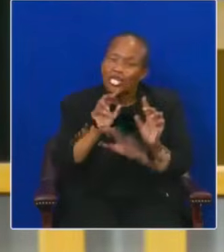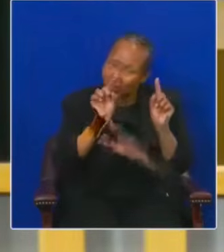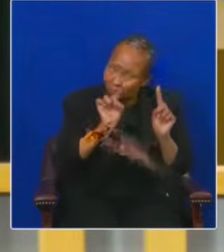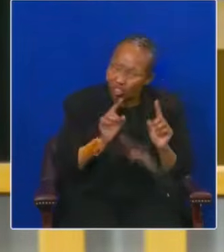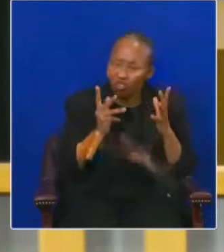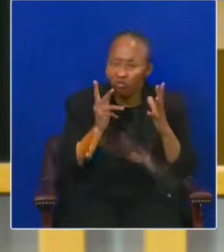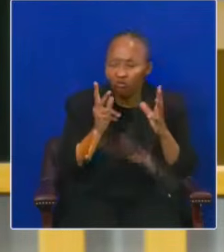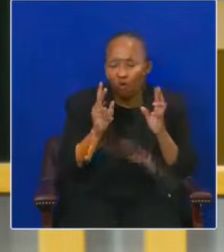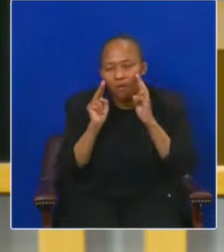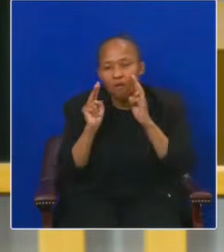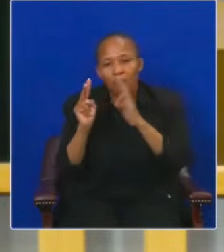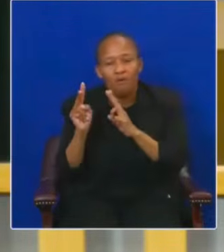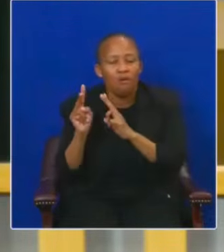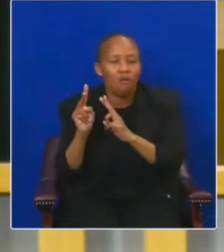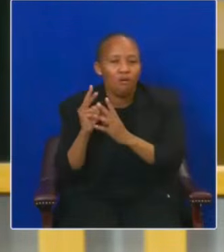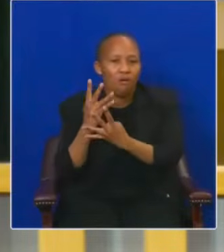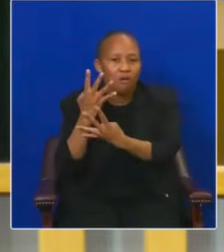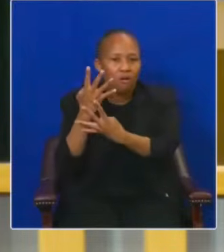So